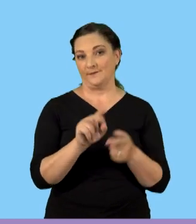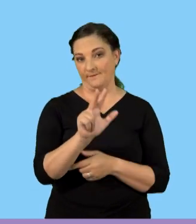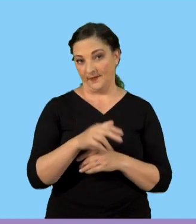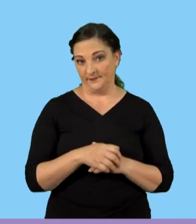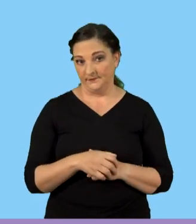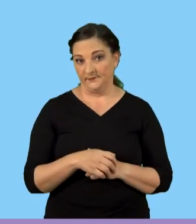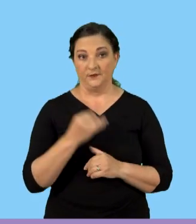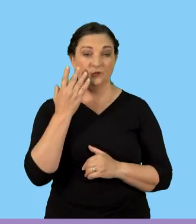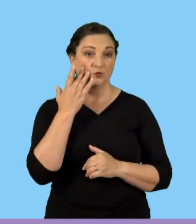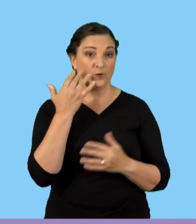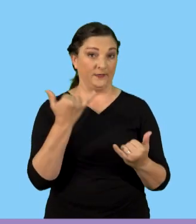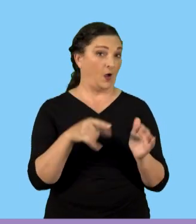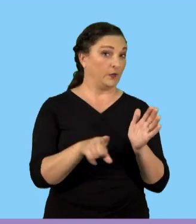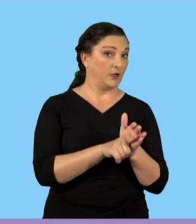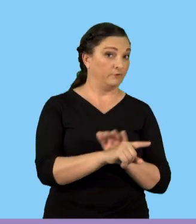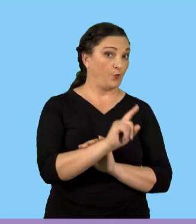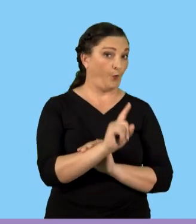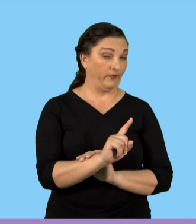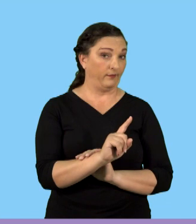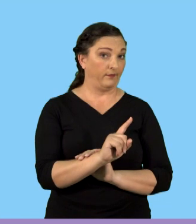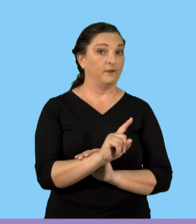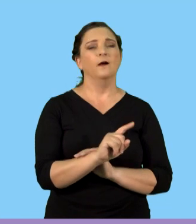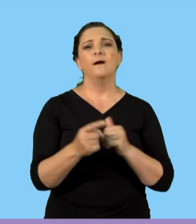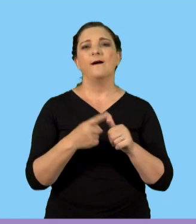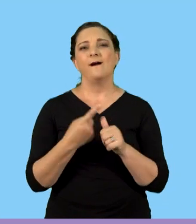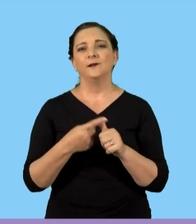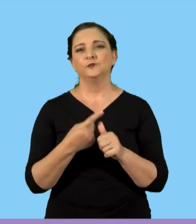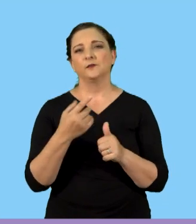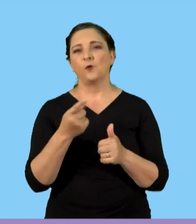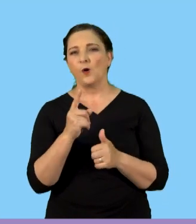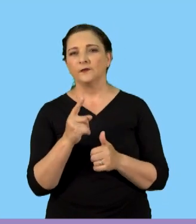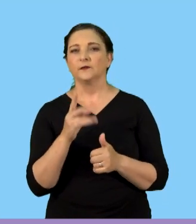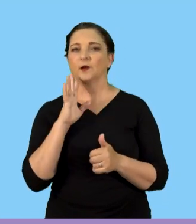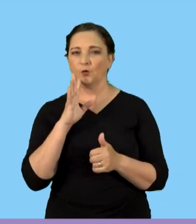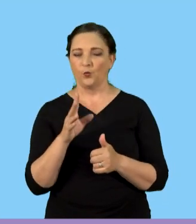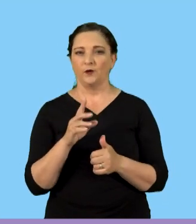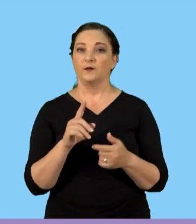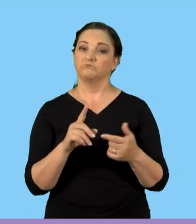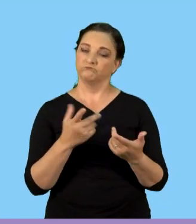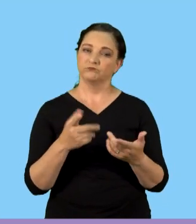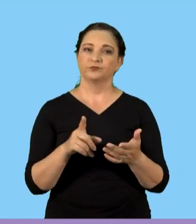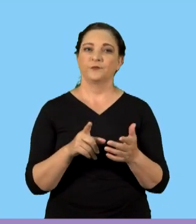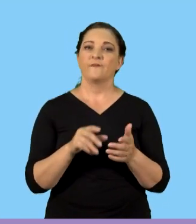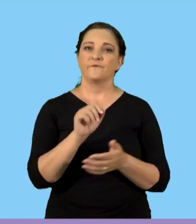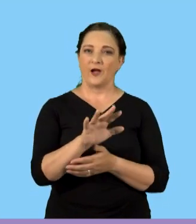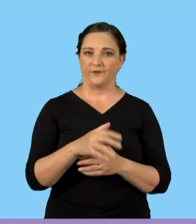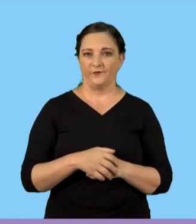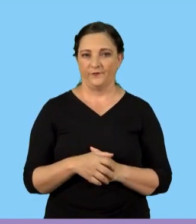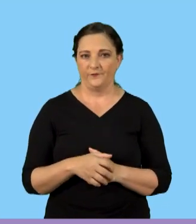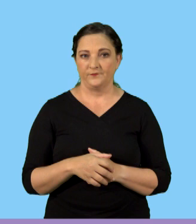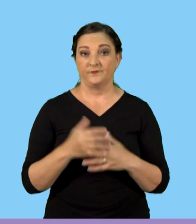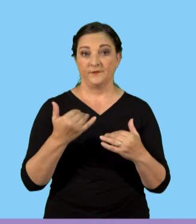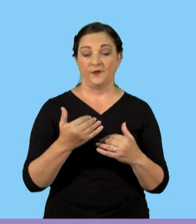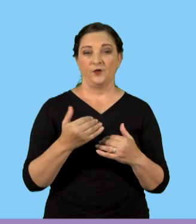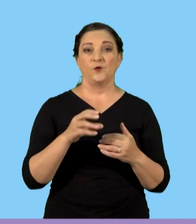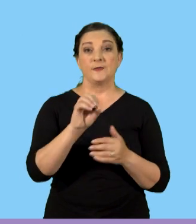8. When our input value is a negative 1, our output value is going to be a 5. And then